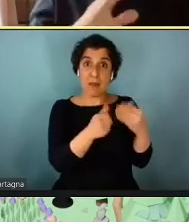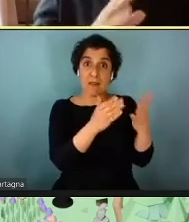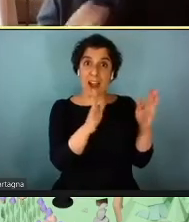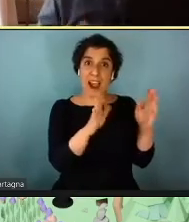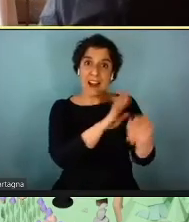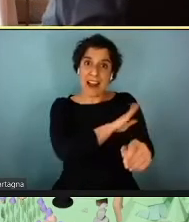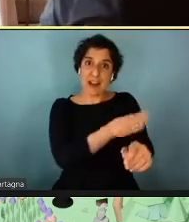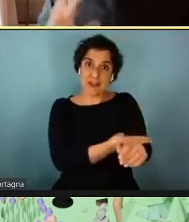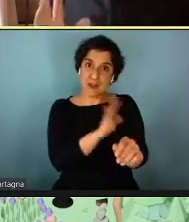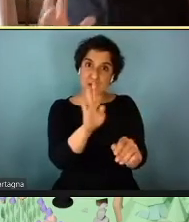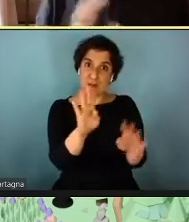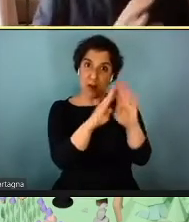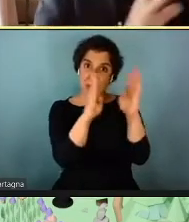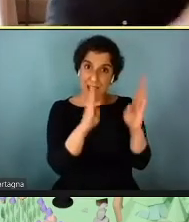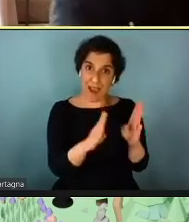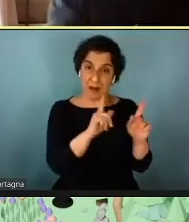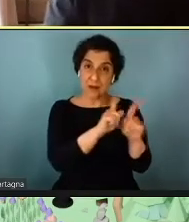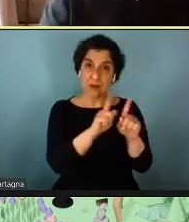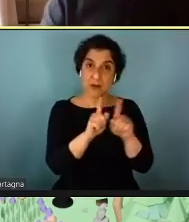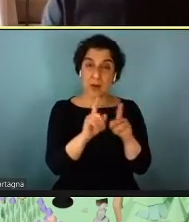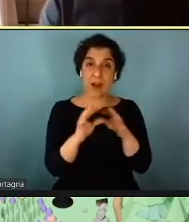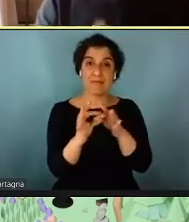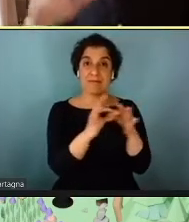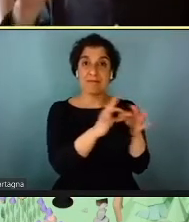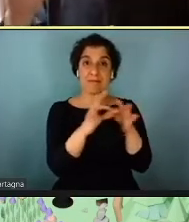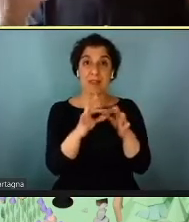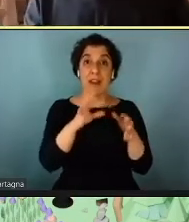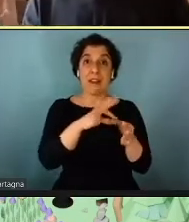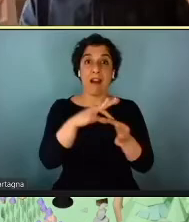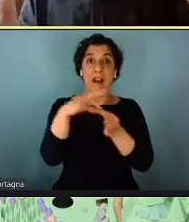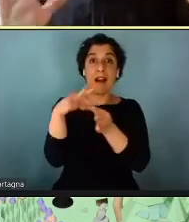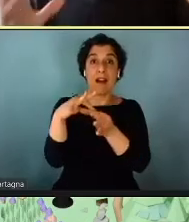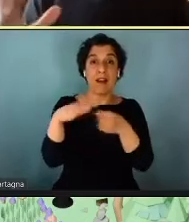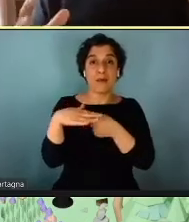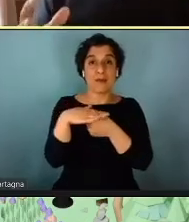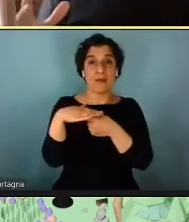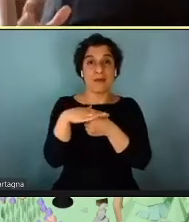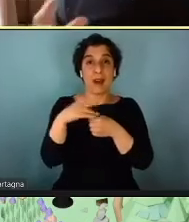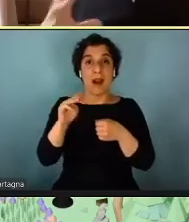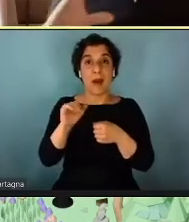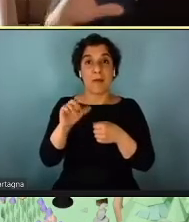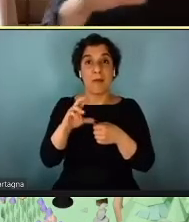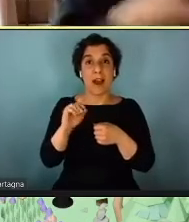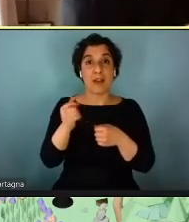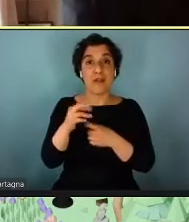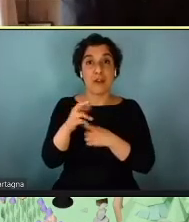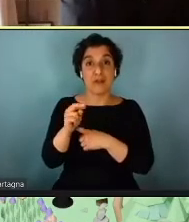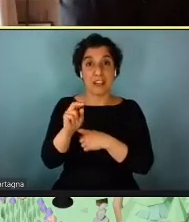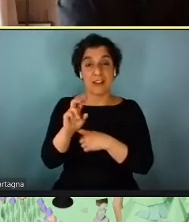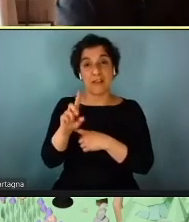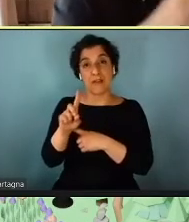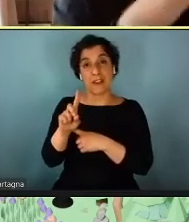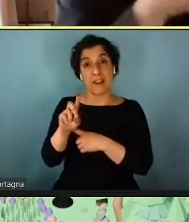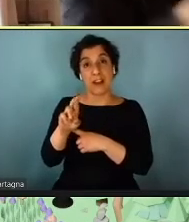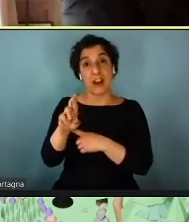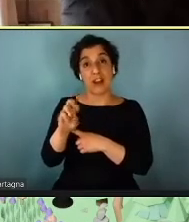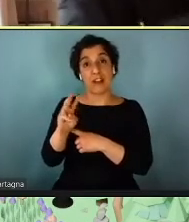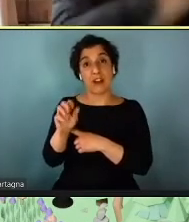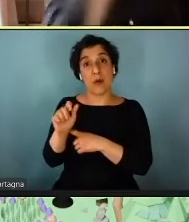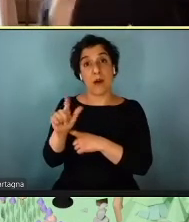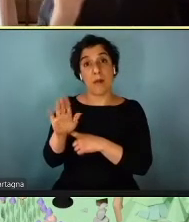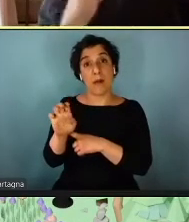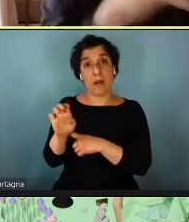then also connect to the microgrid as a renewable microgrid with a car infrastructure that